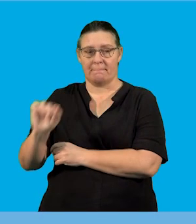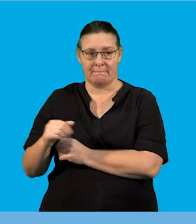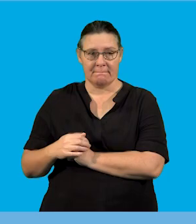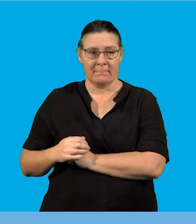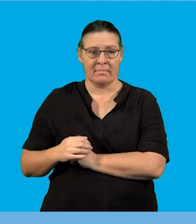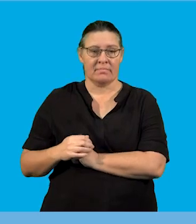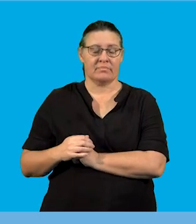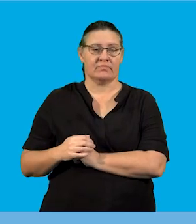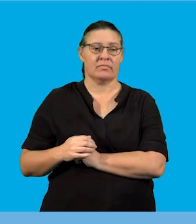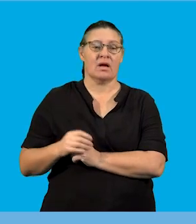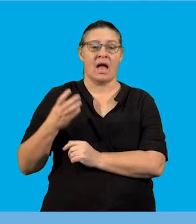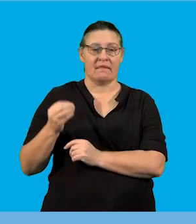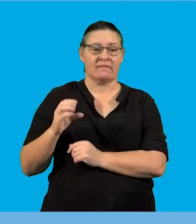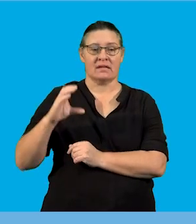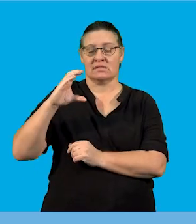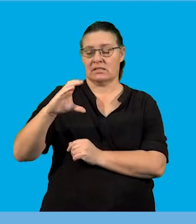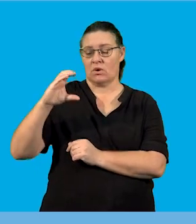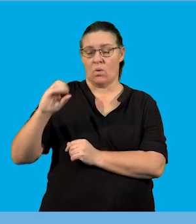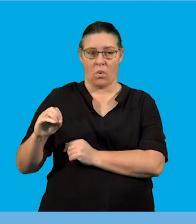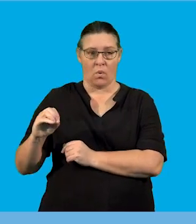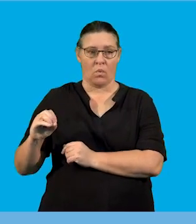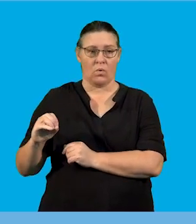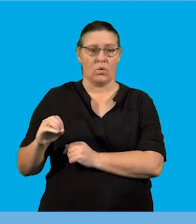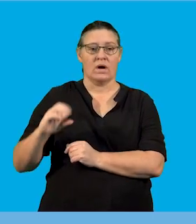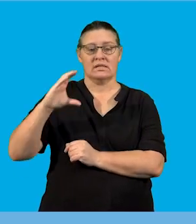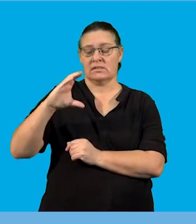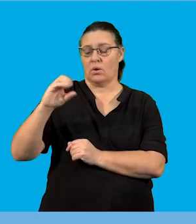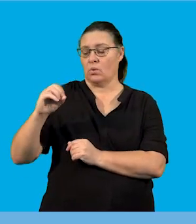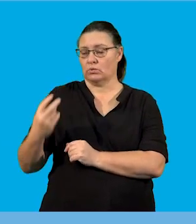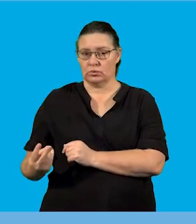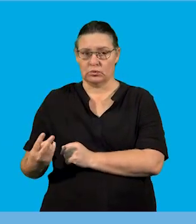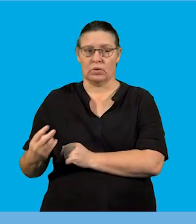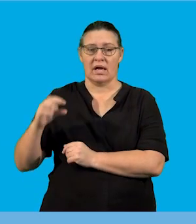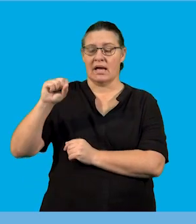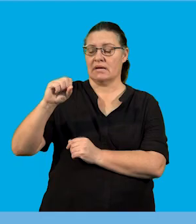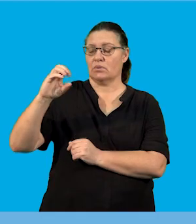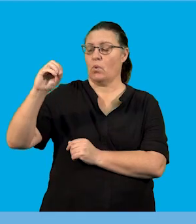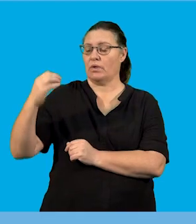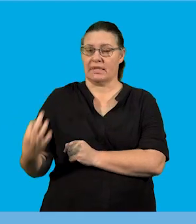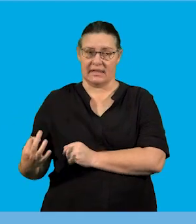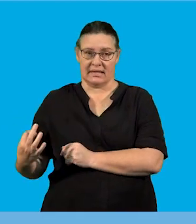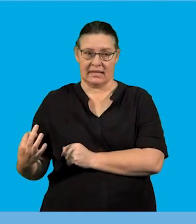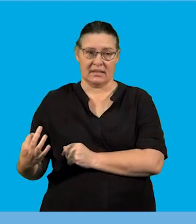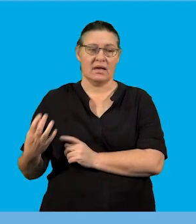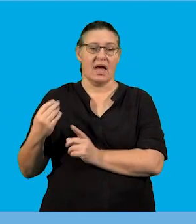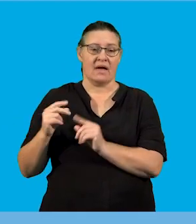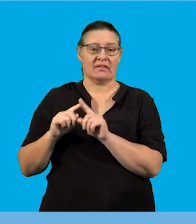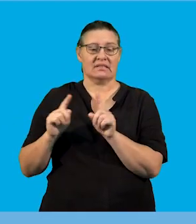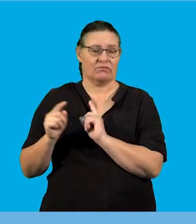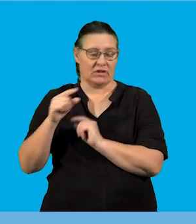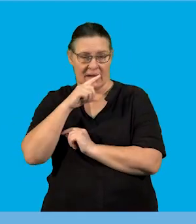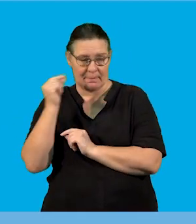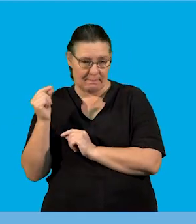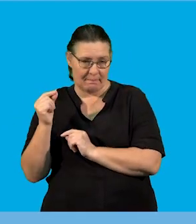name. And then, for instance, we have this particular one here, CO, CO2, and SO3. All of these